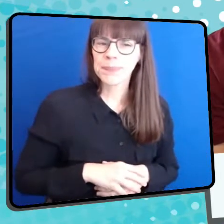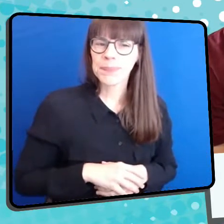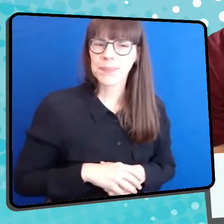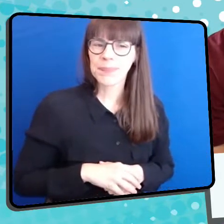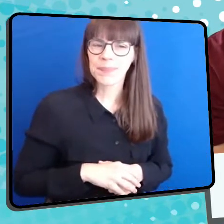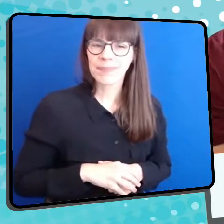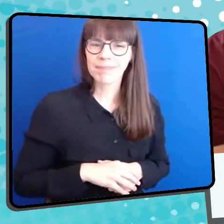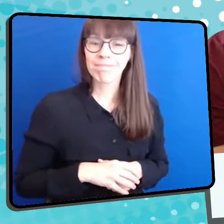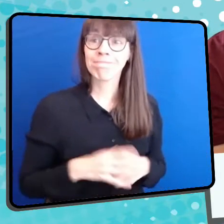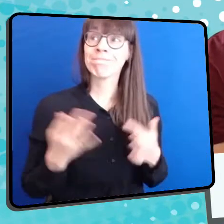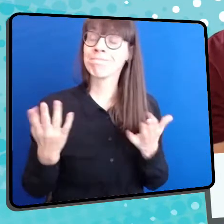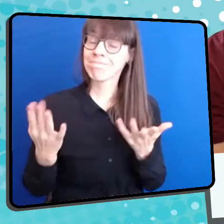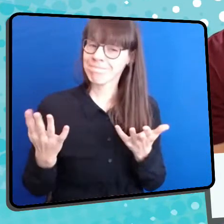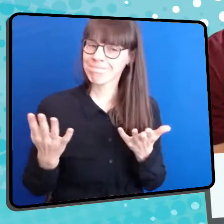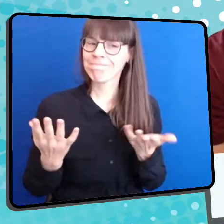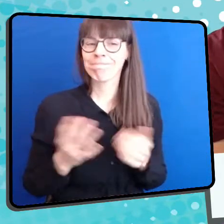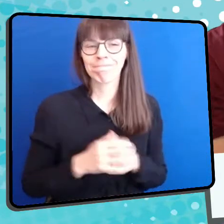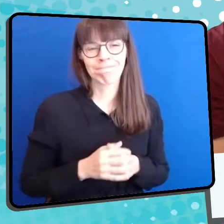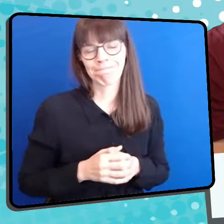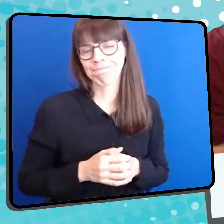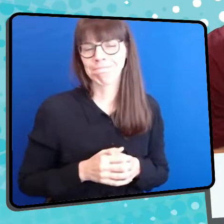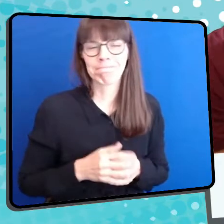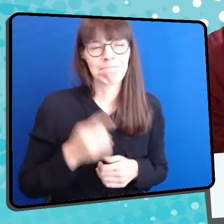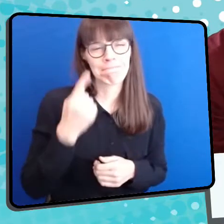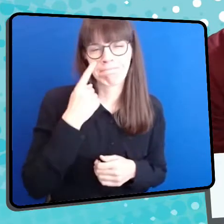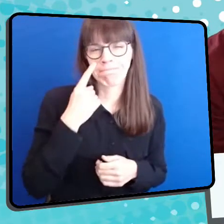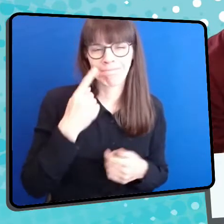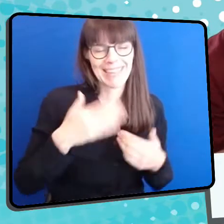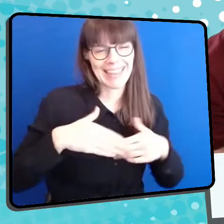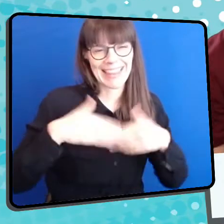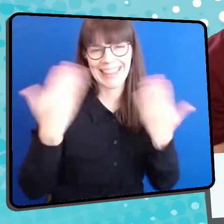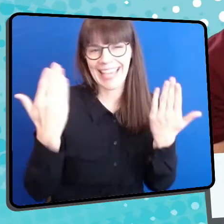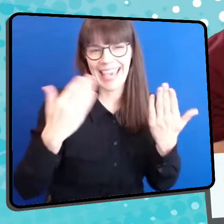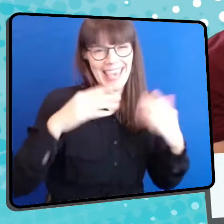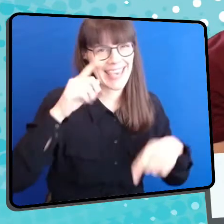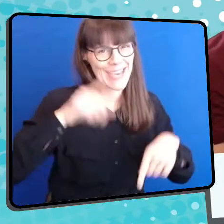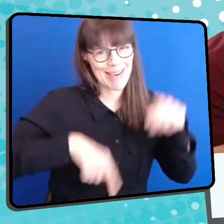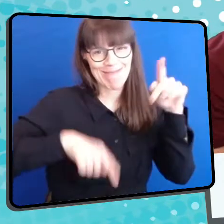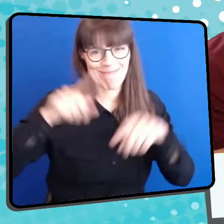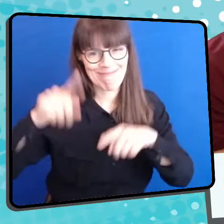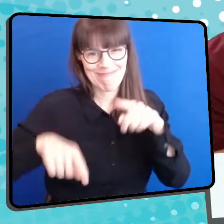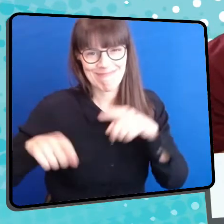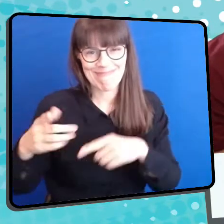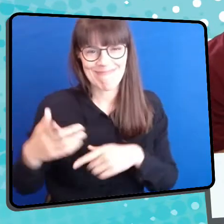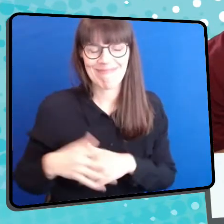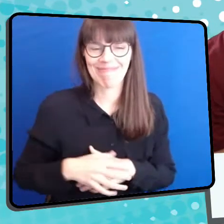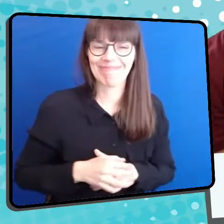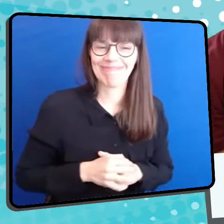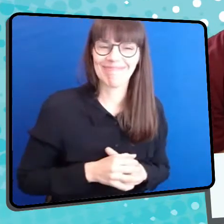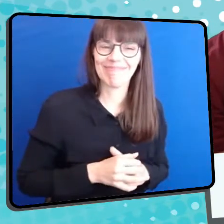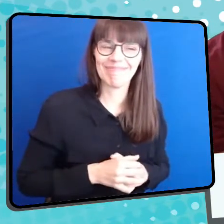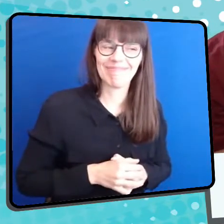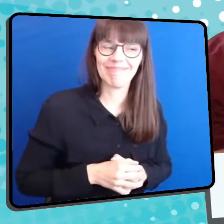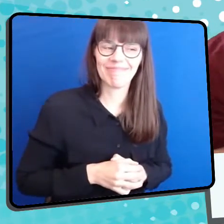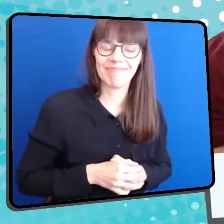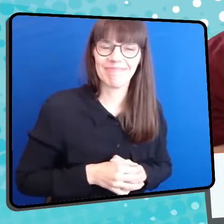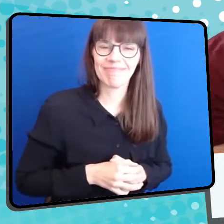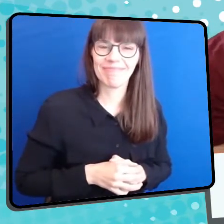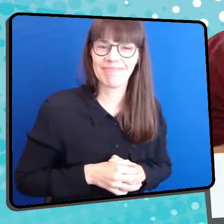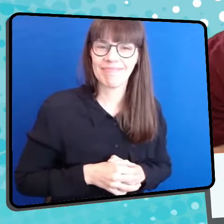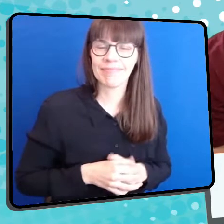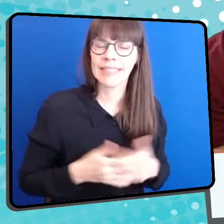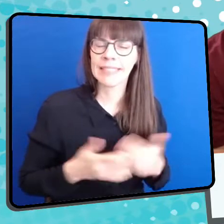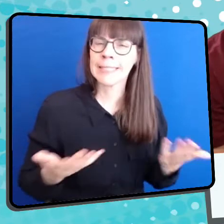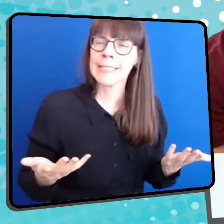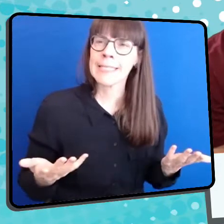You're gonna hate me. It depends on the day. Like it really is like consulting. Everything. God, I absolutely hate that. But I